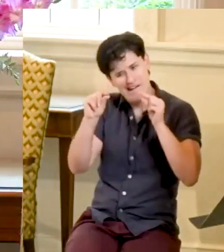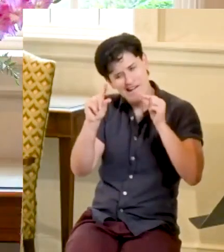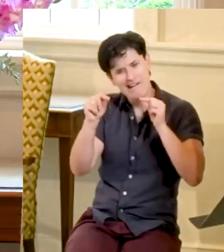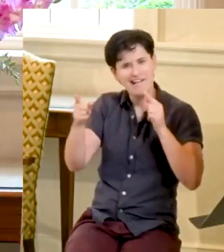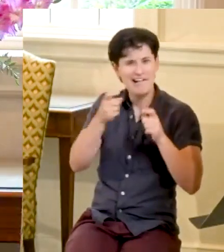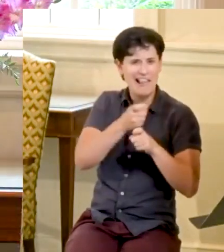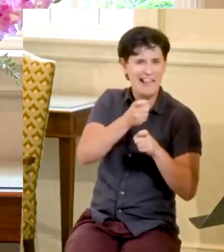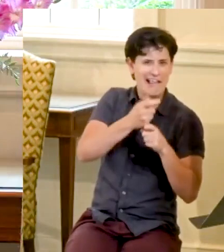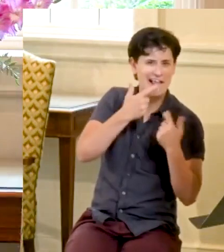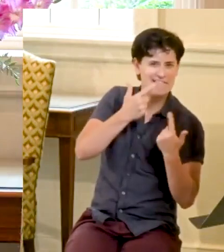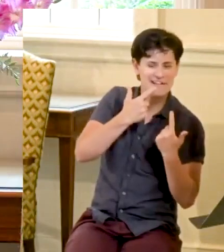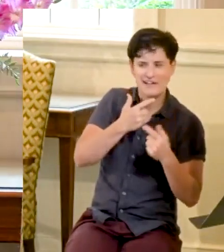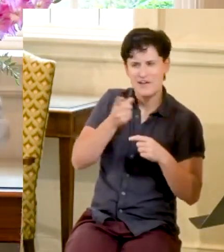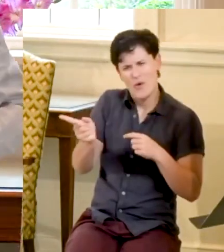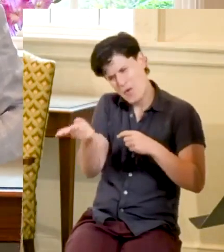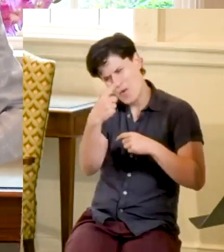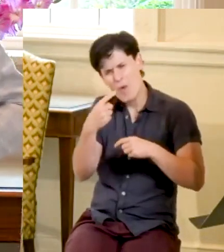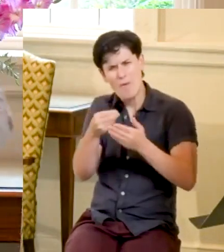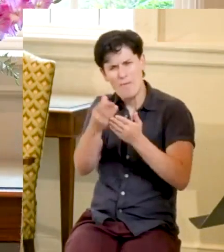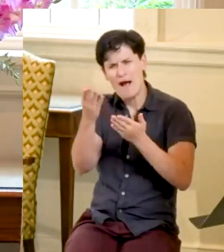Get you some Apple stock.